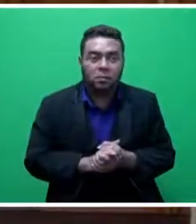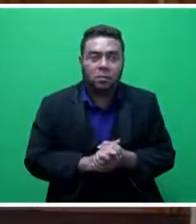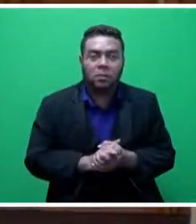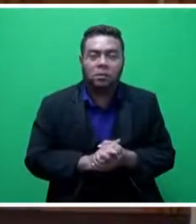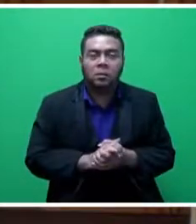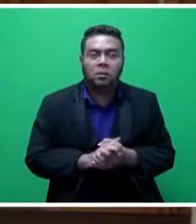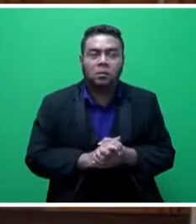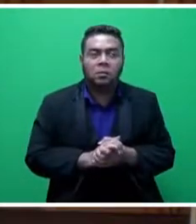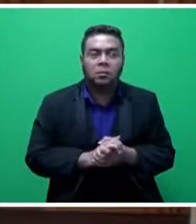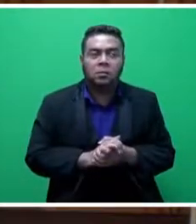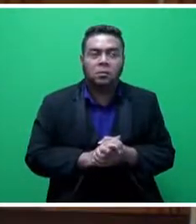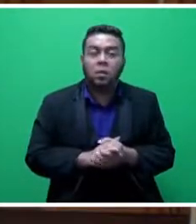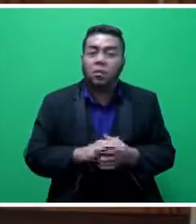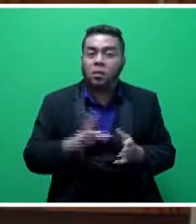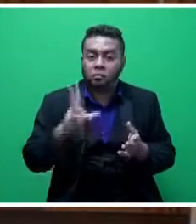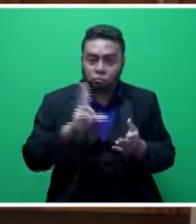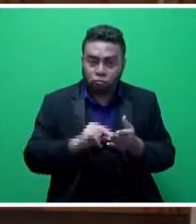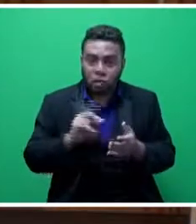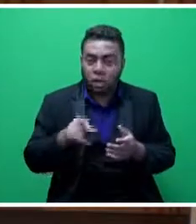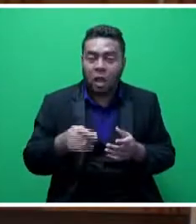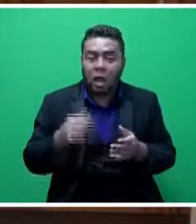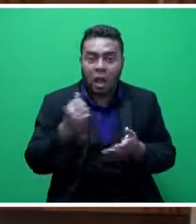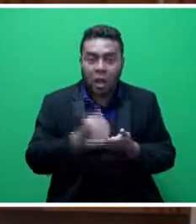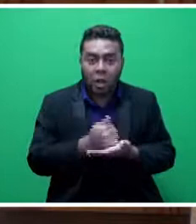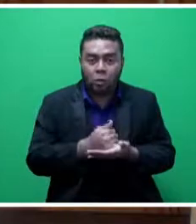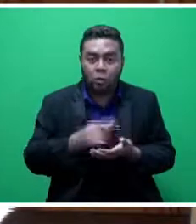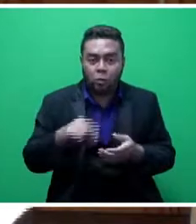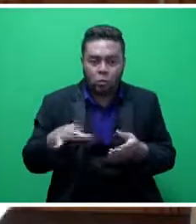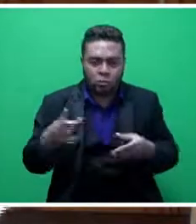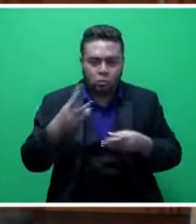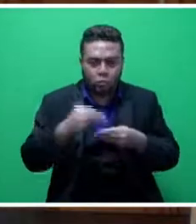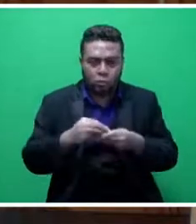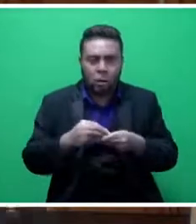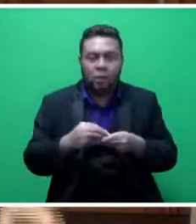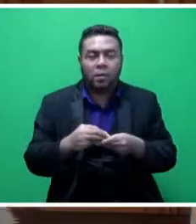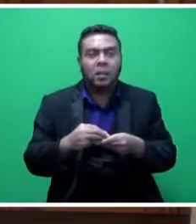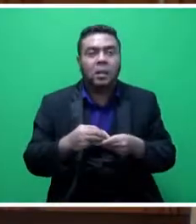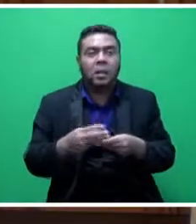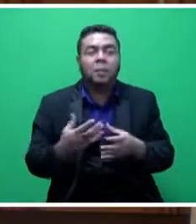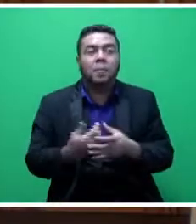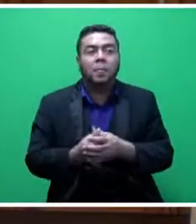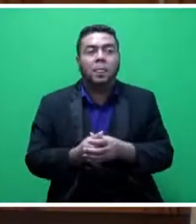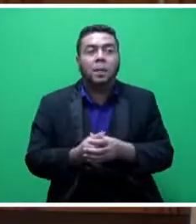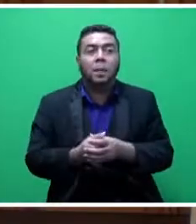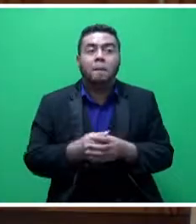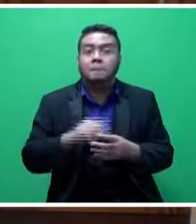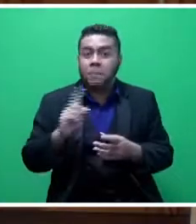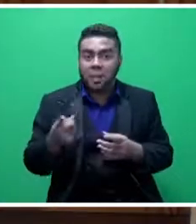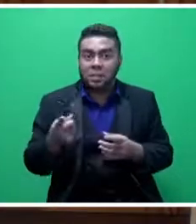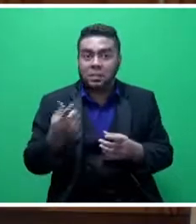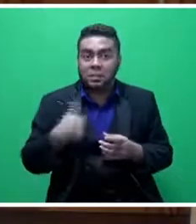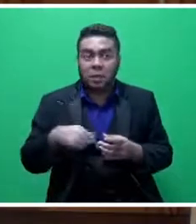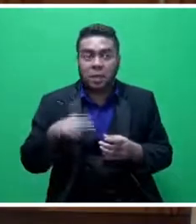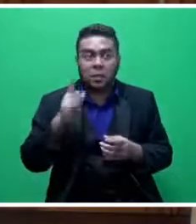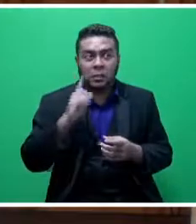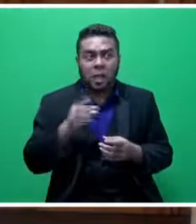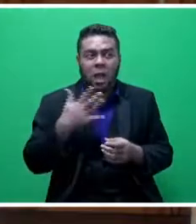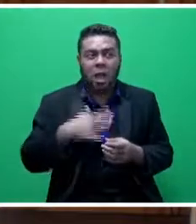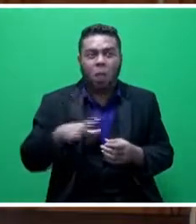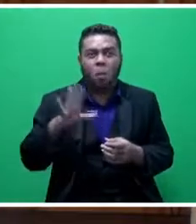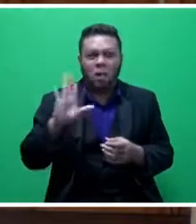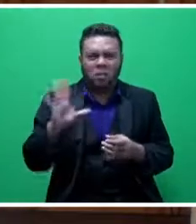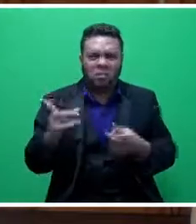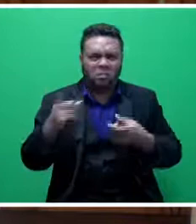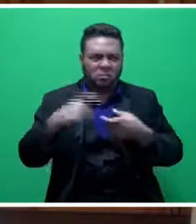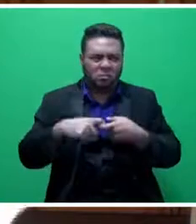account. The drawdown account then will actually accumulate interest. And I may say I want to be on a